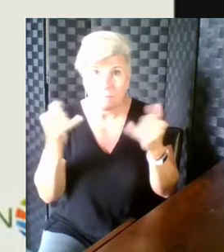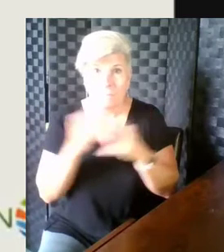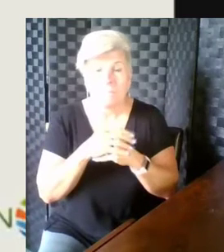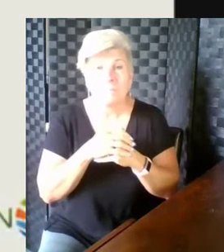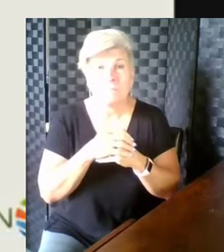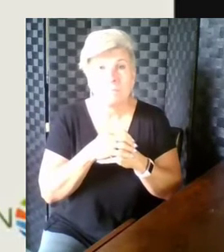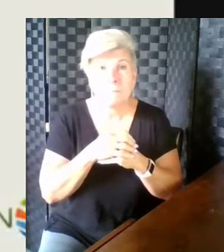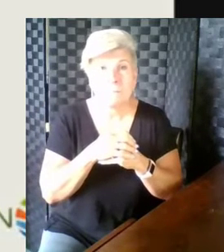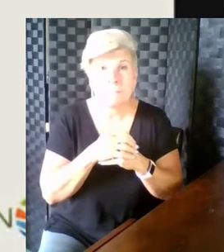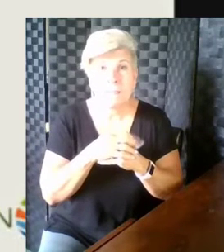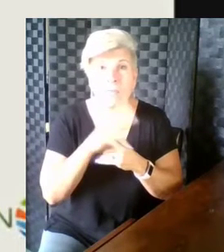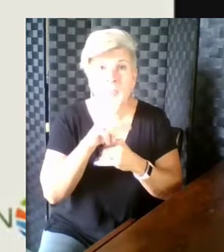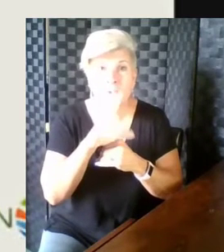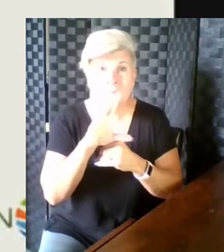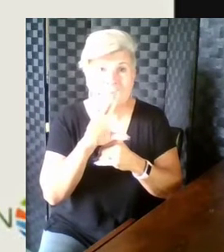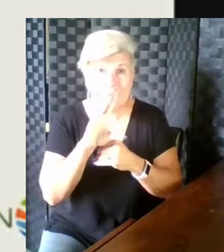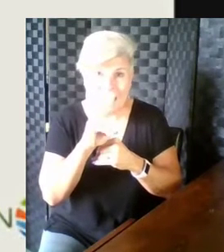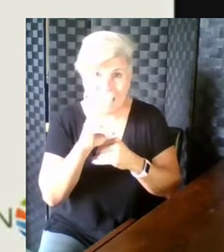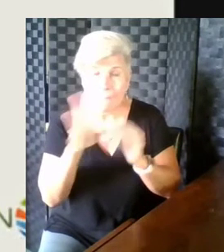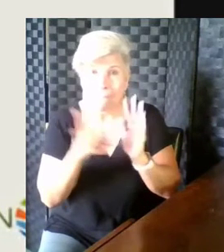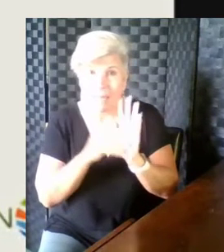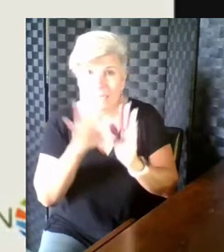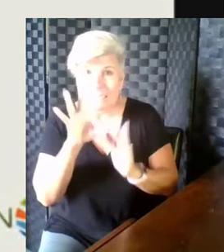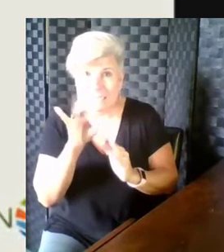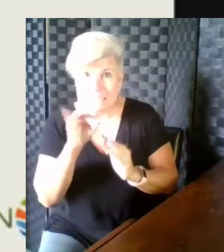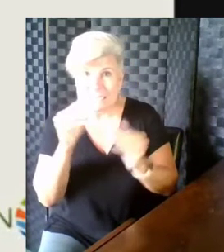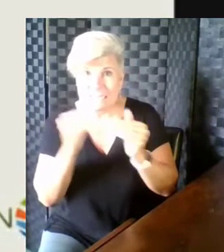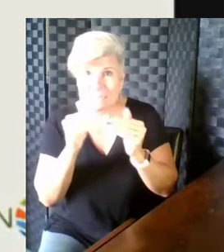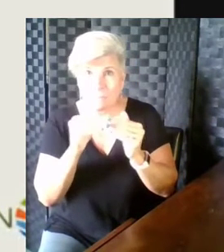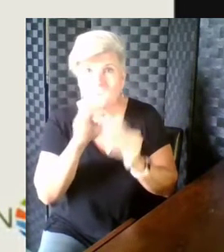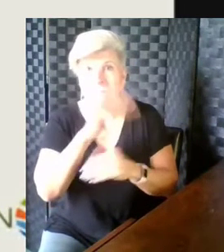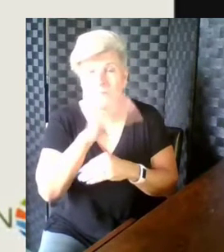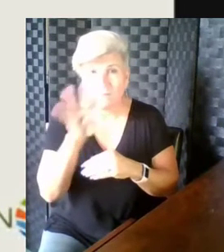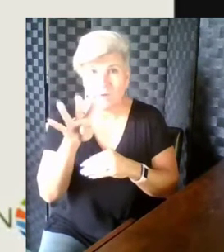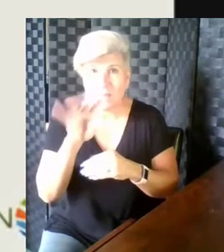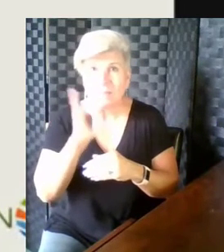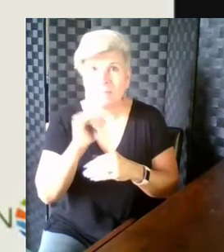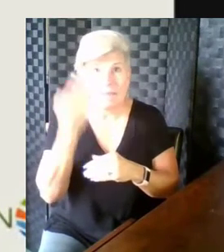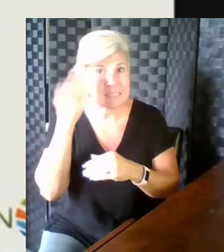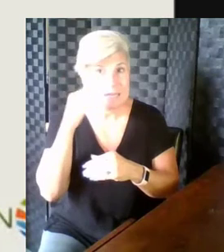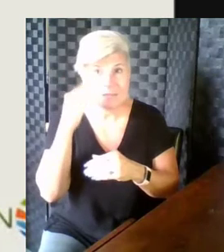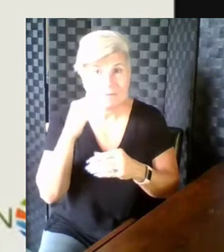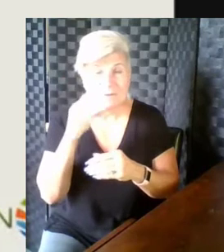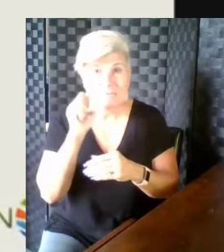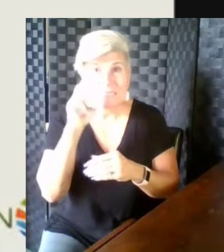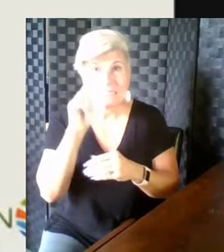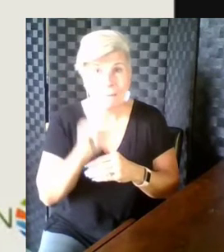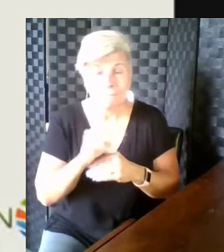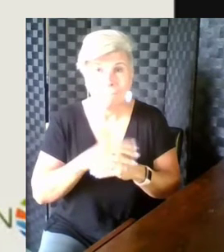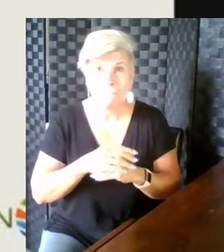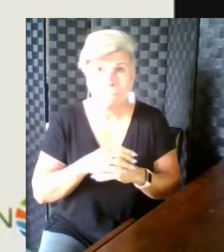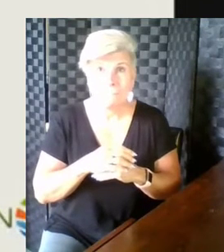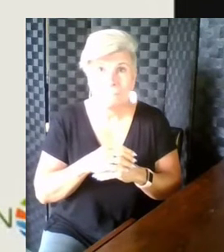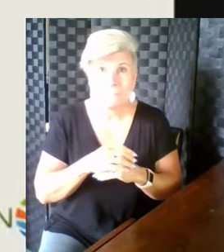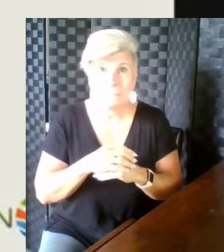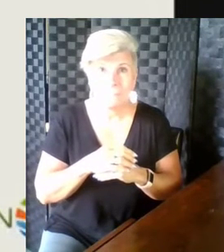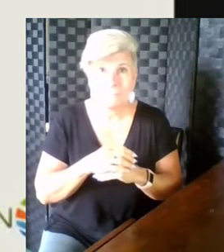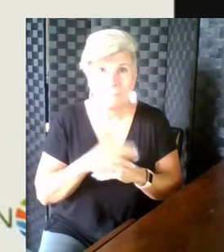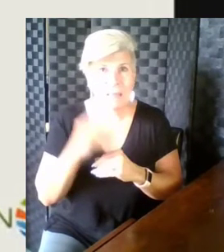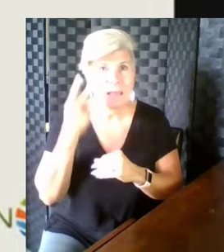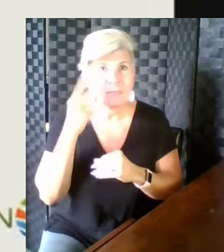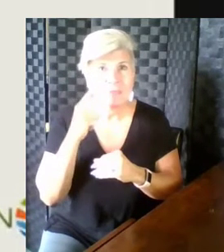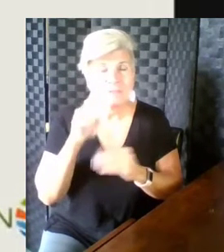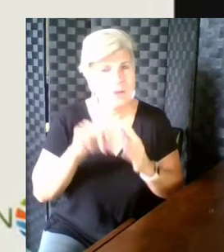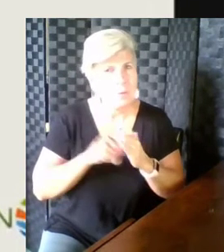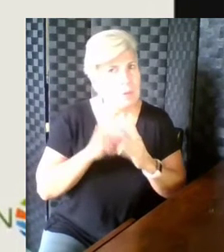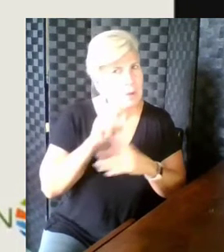unknown. 38 plus 6 equals 44, and that is our unknown sum. Let's take a look